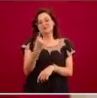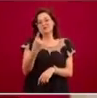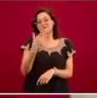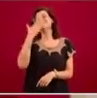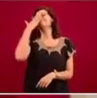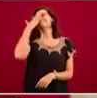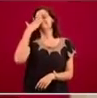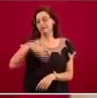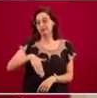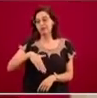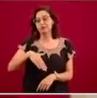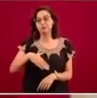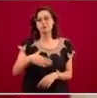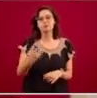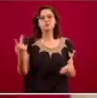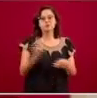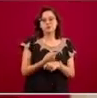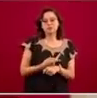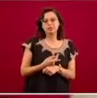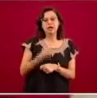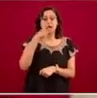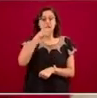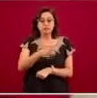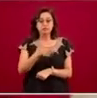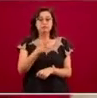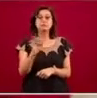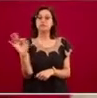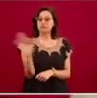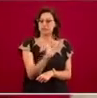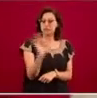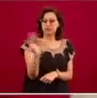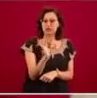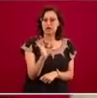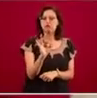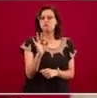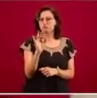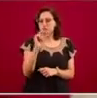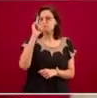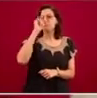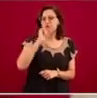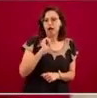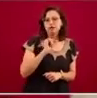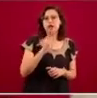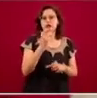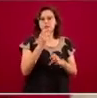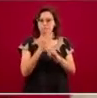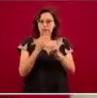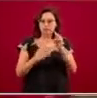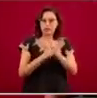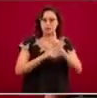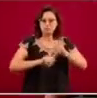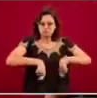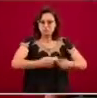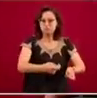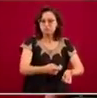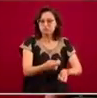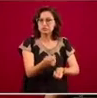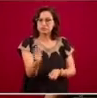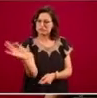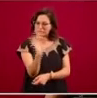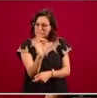them, please announce it, because we know by experience that at this very state level,